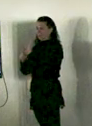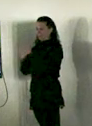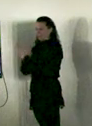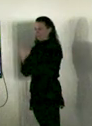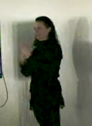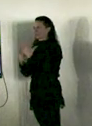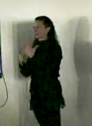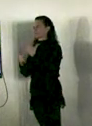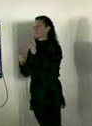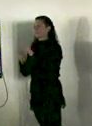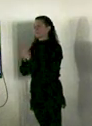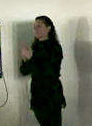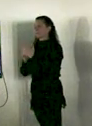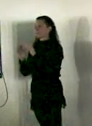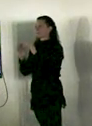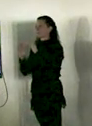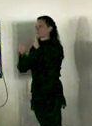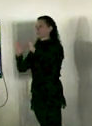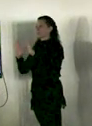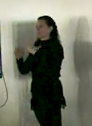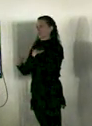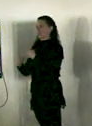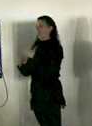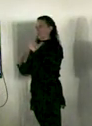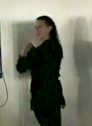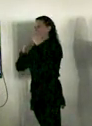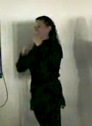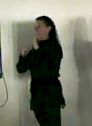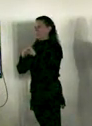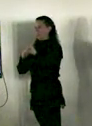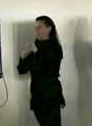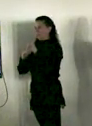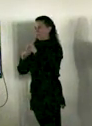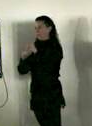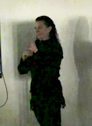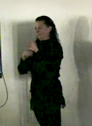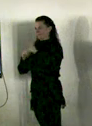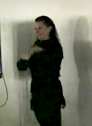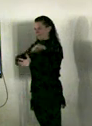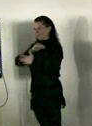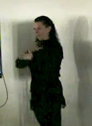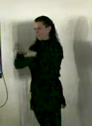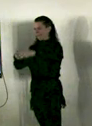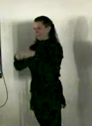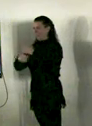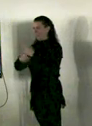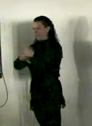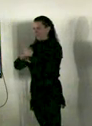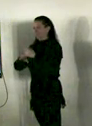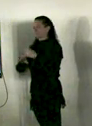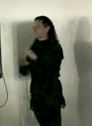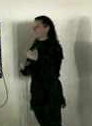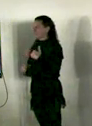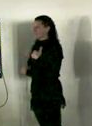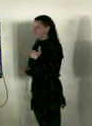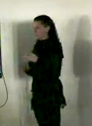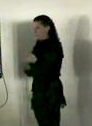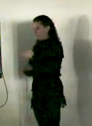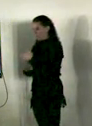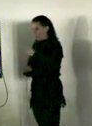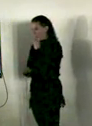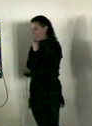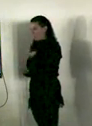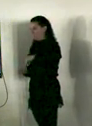nation. And I had a very significant problem, because before I was thinking, it doesn't really matter